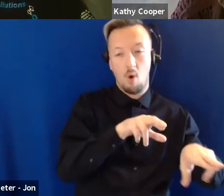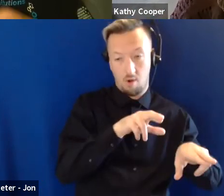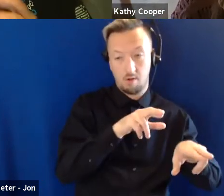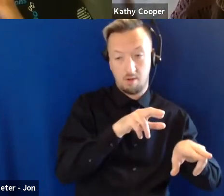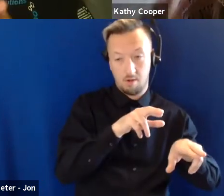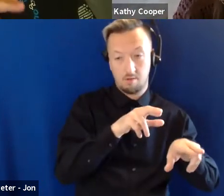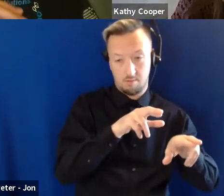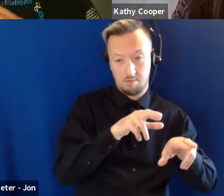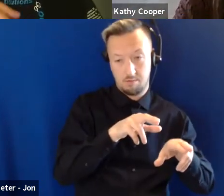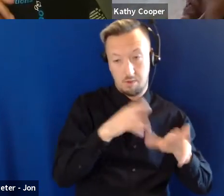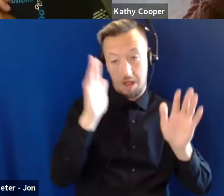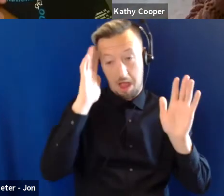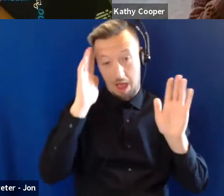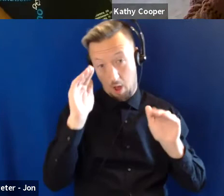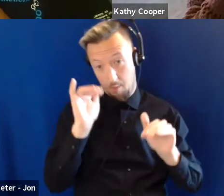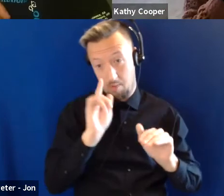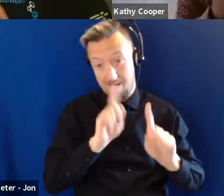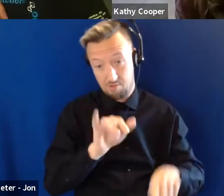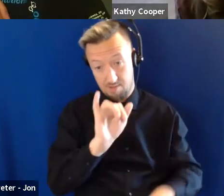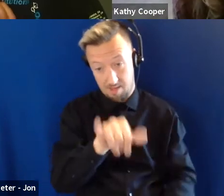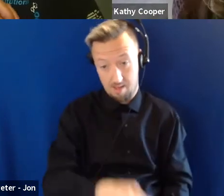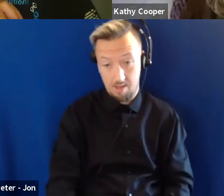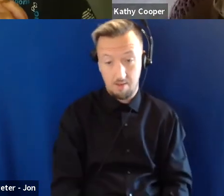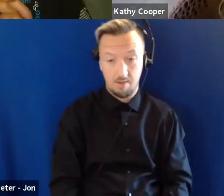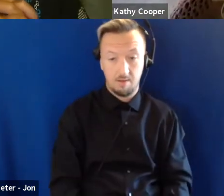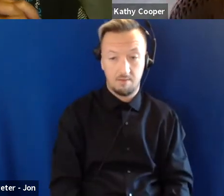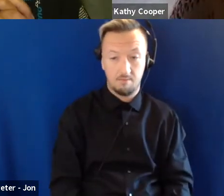more. So I hope that answers that question.